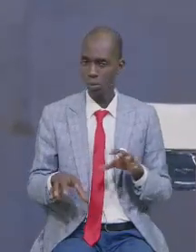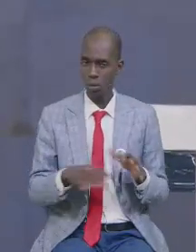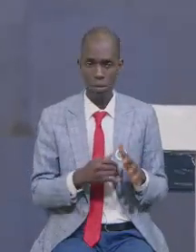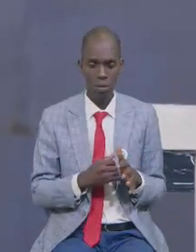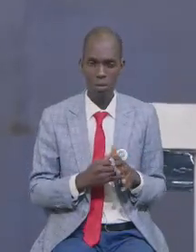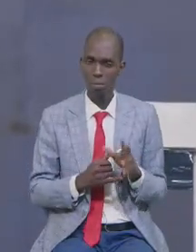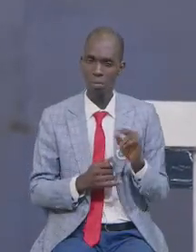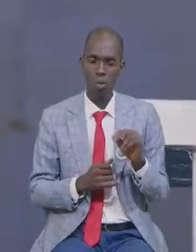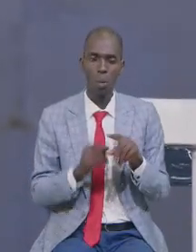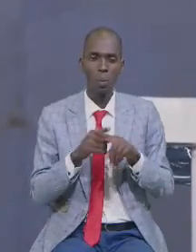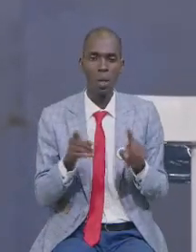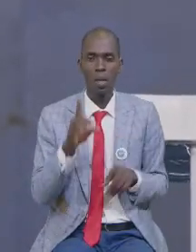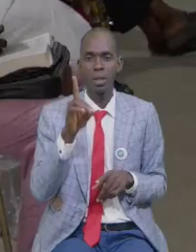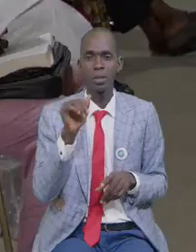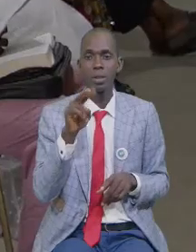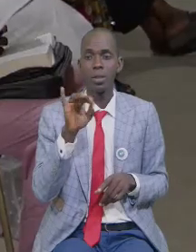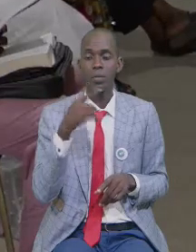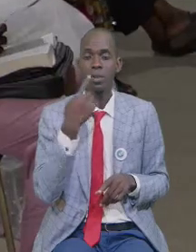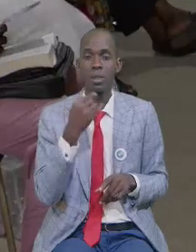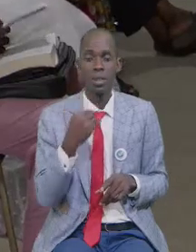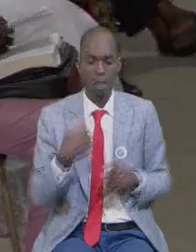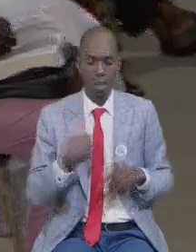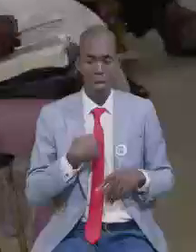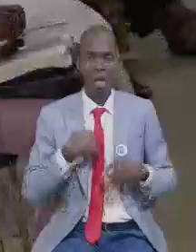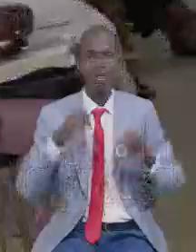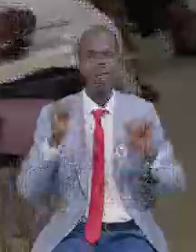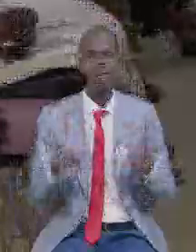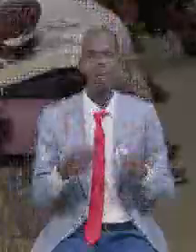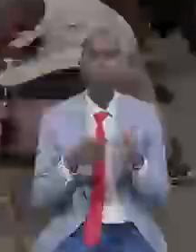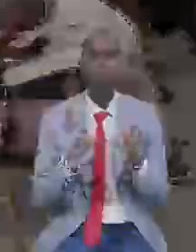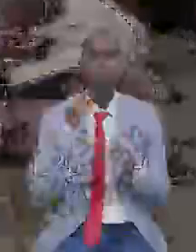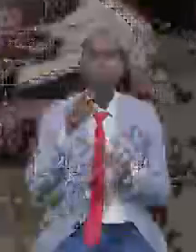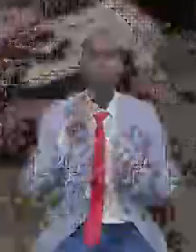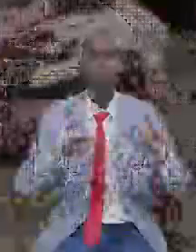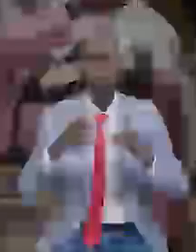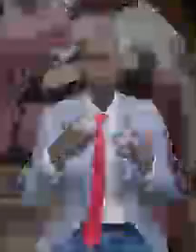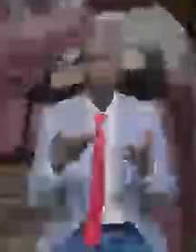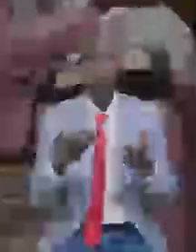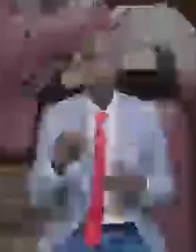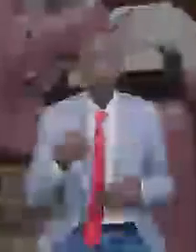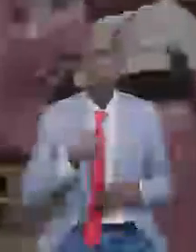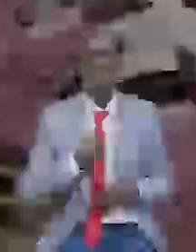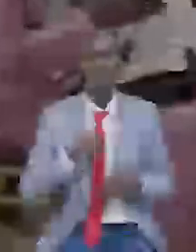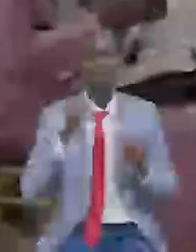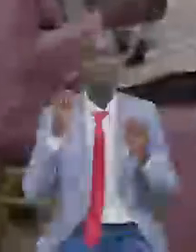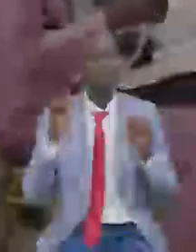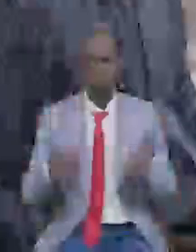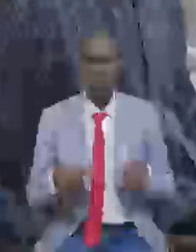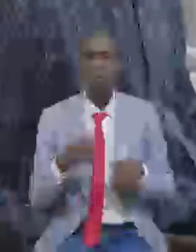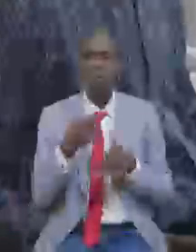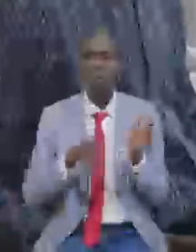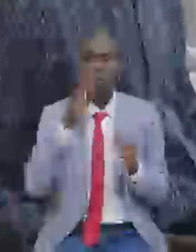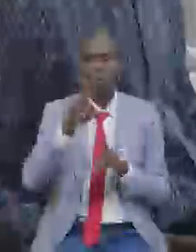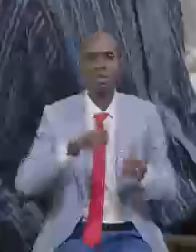David said, I can. What do you say? I said, what do you say?